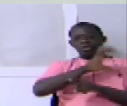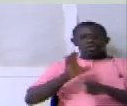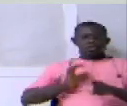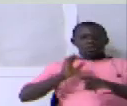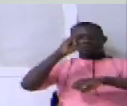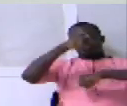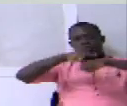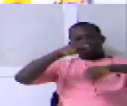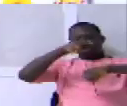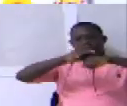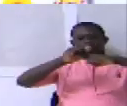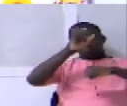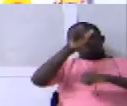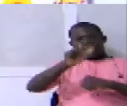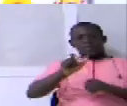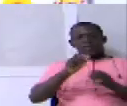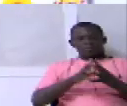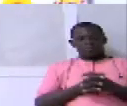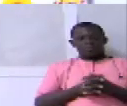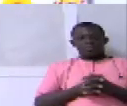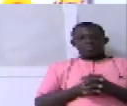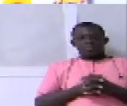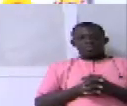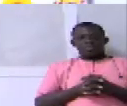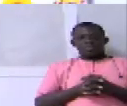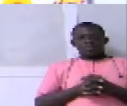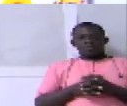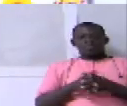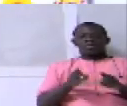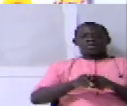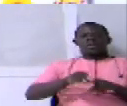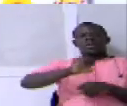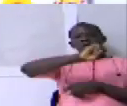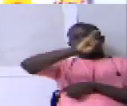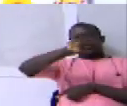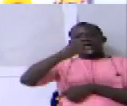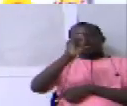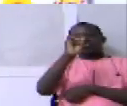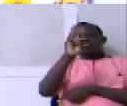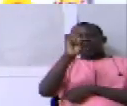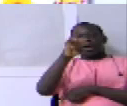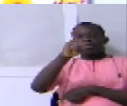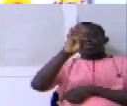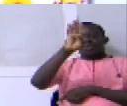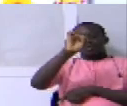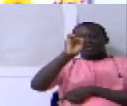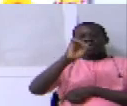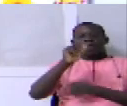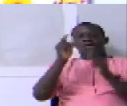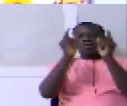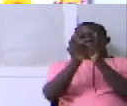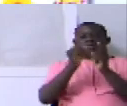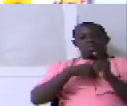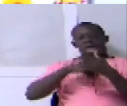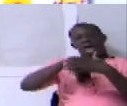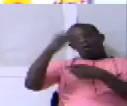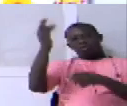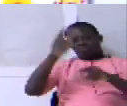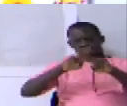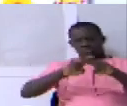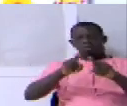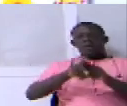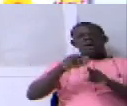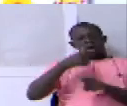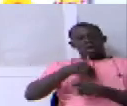chief torturer. Jumbo's testimony met me outside. Jumbola CDRO ayentara bantale. I know you